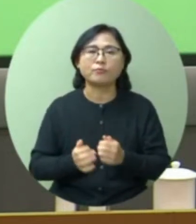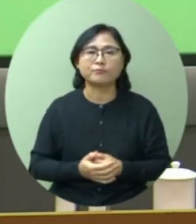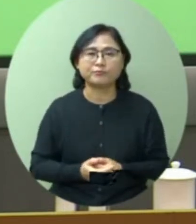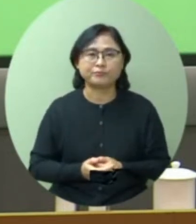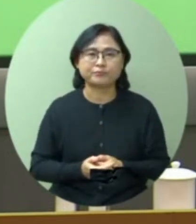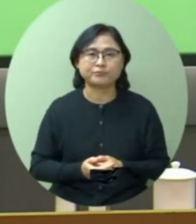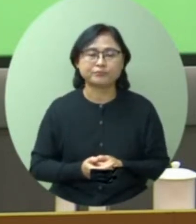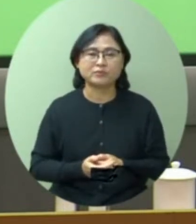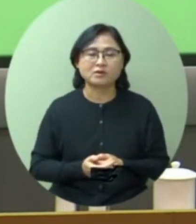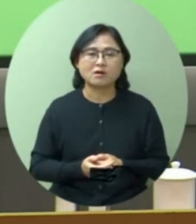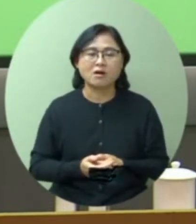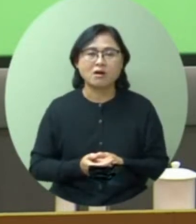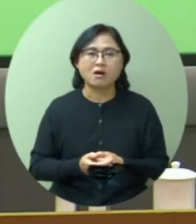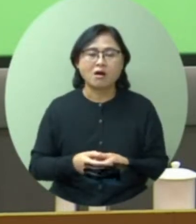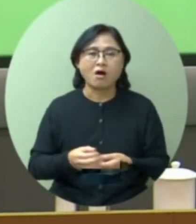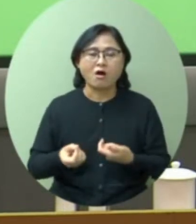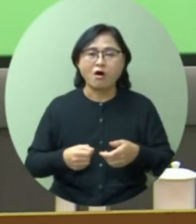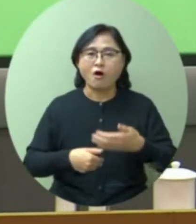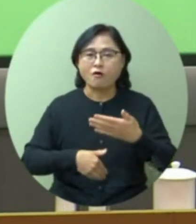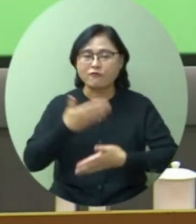toilet.